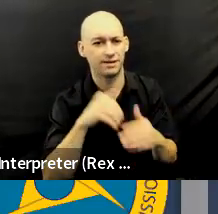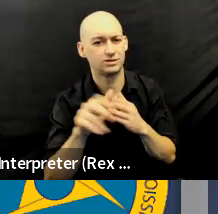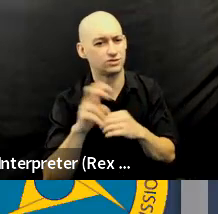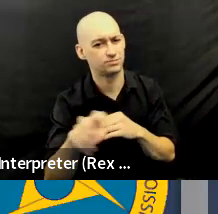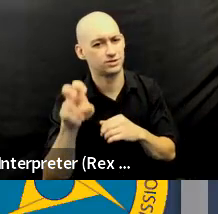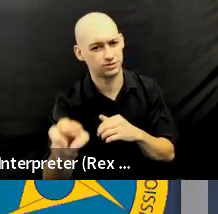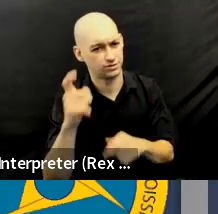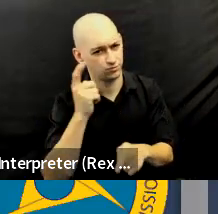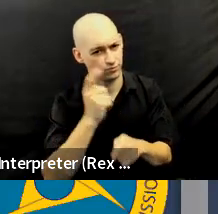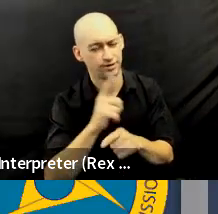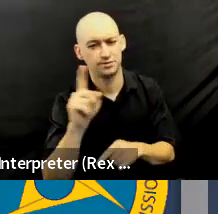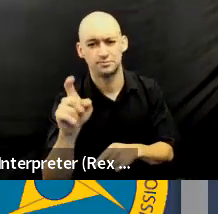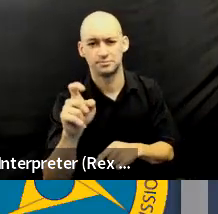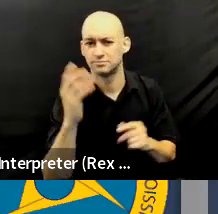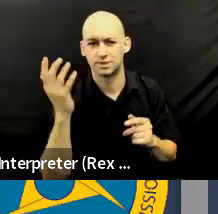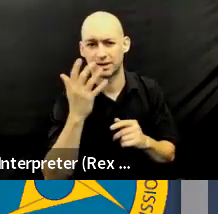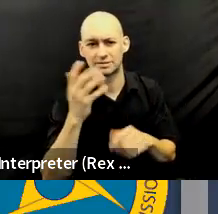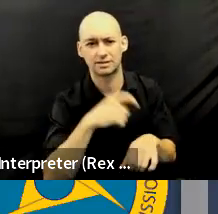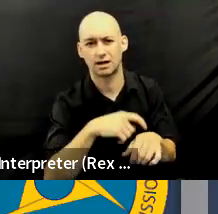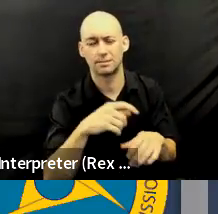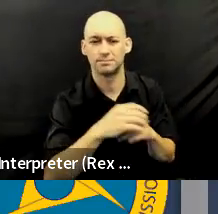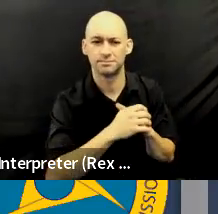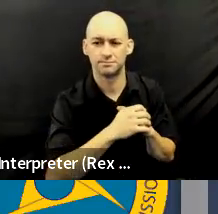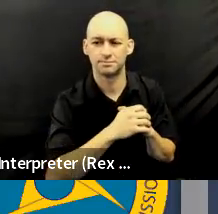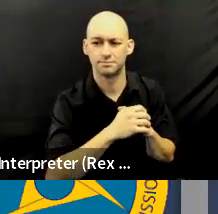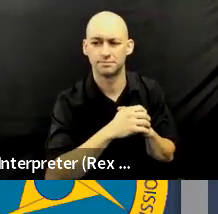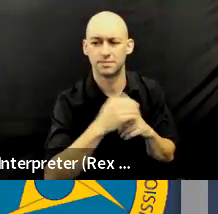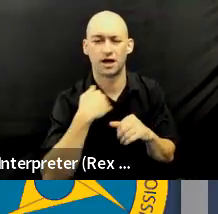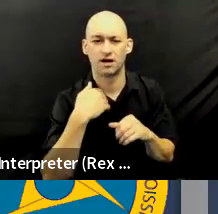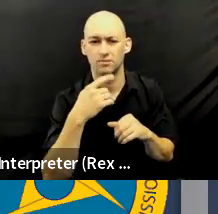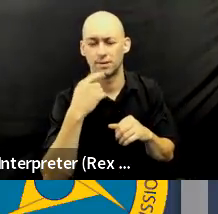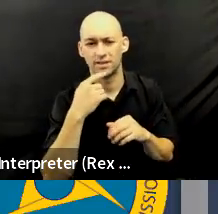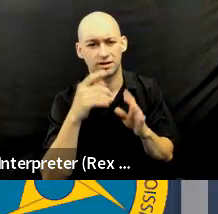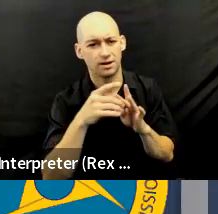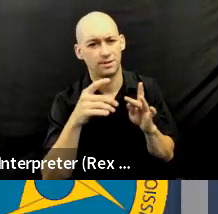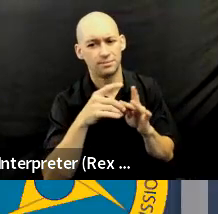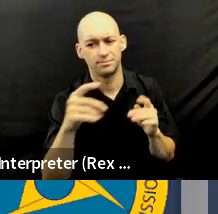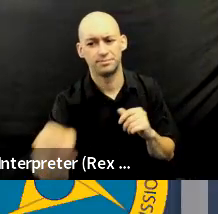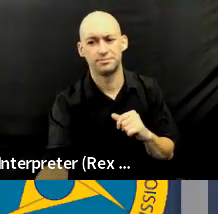right? Amazing time. Do we have any public comment?